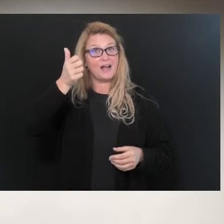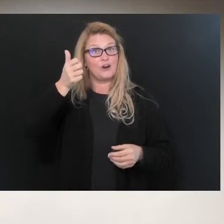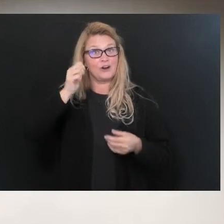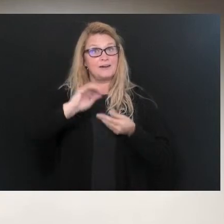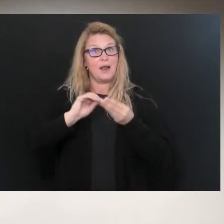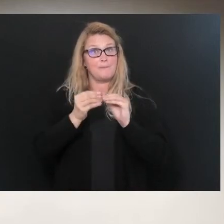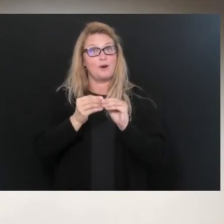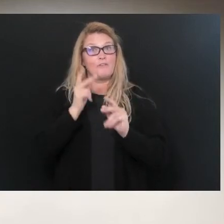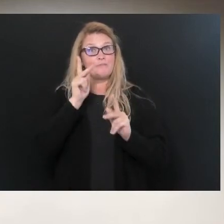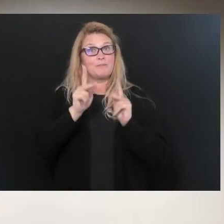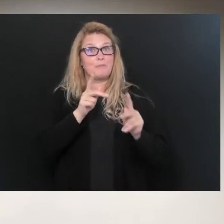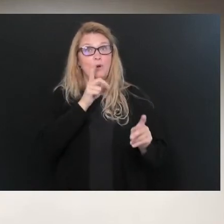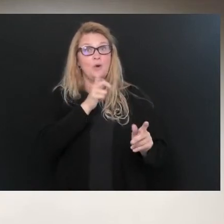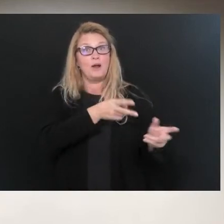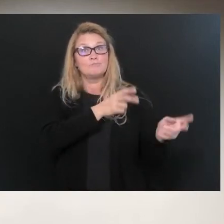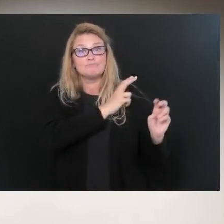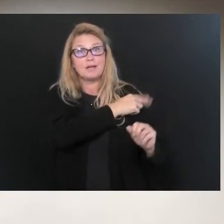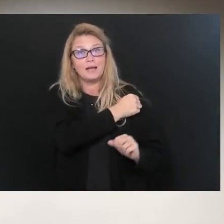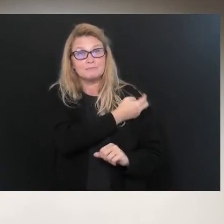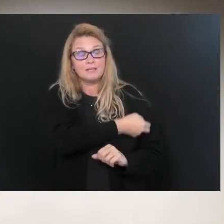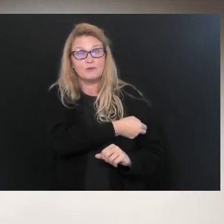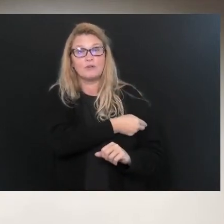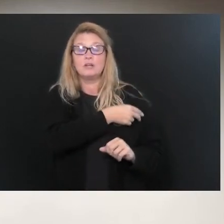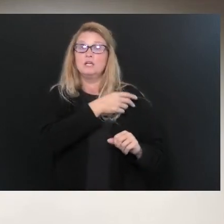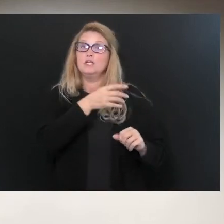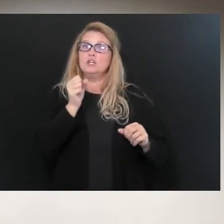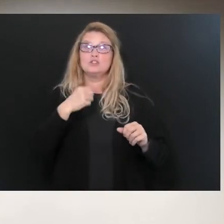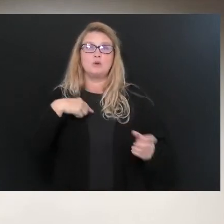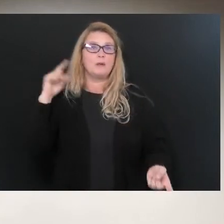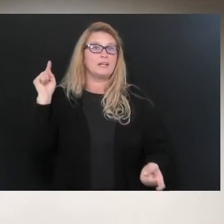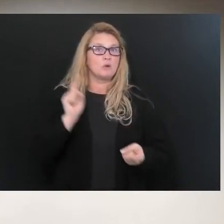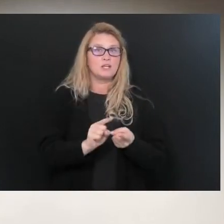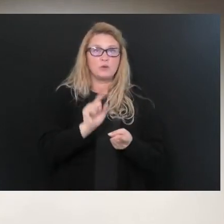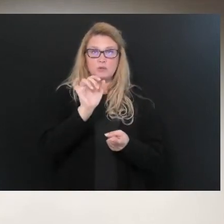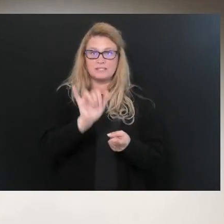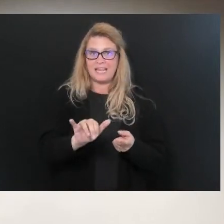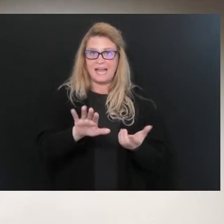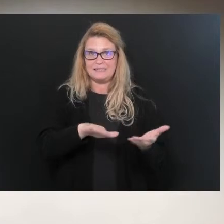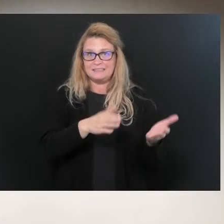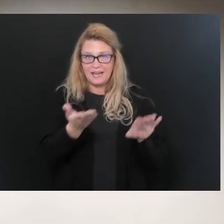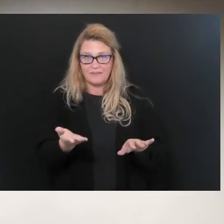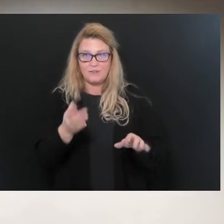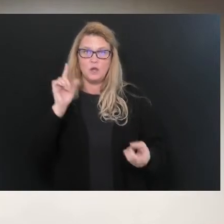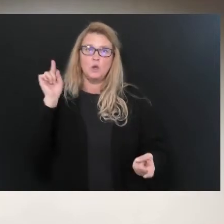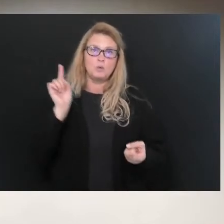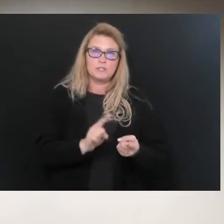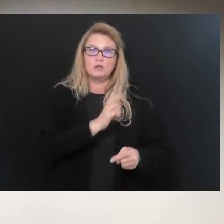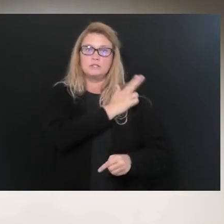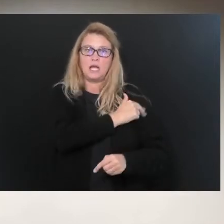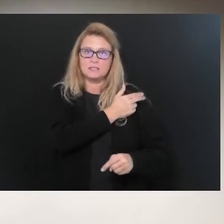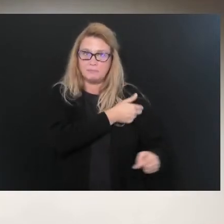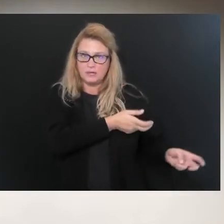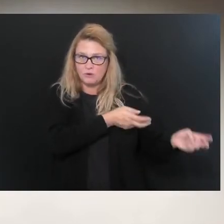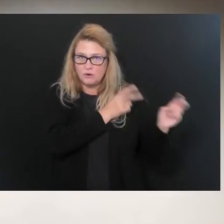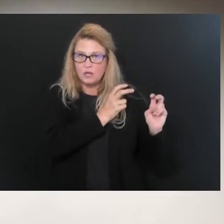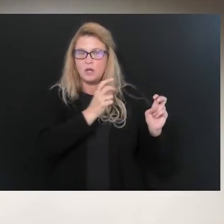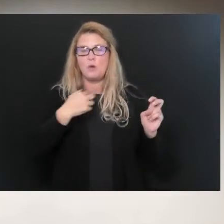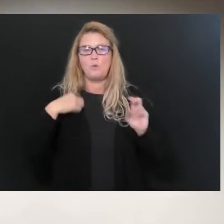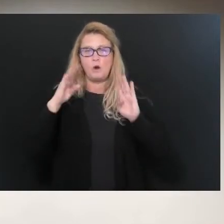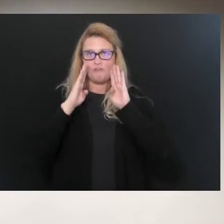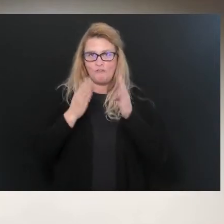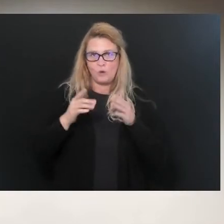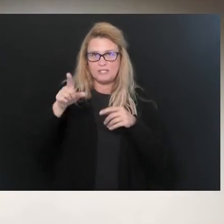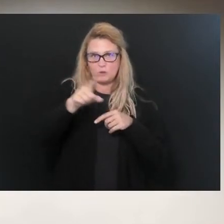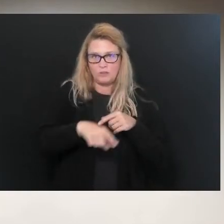hospitalization. So to get to the governor's objective of reducing the loss of life and reducing hospitalizations, we're focusing on